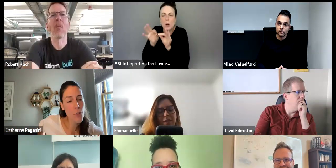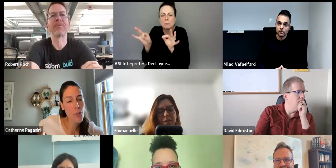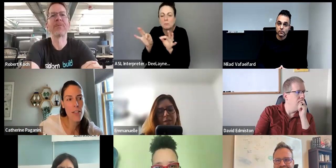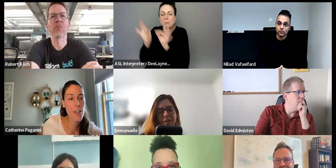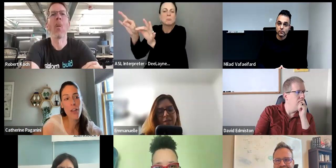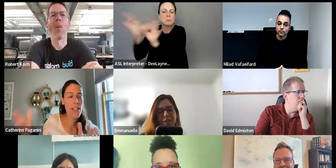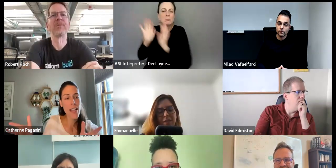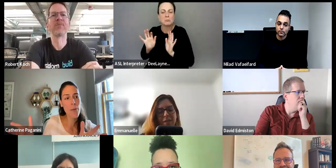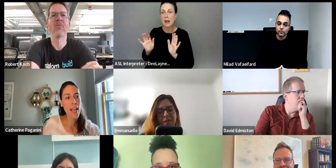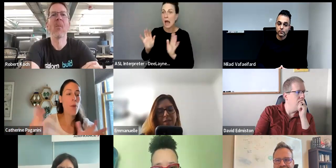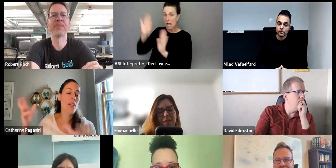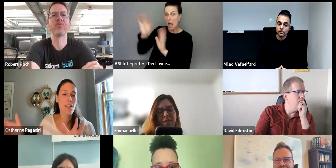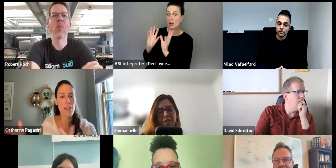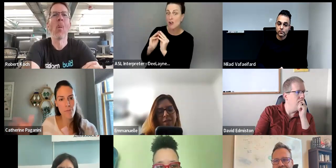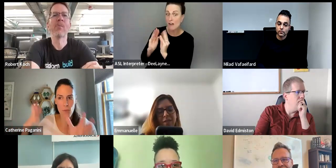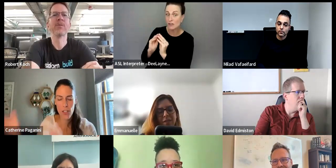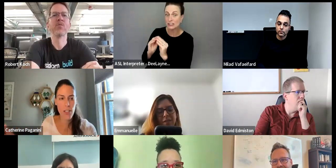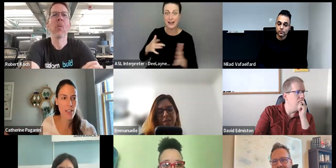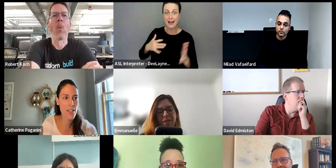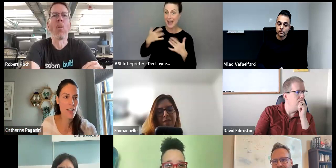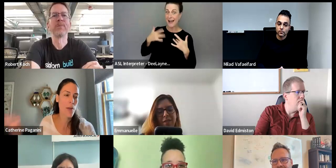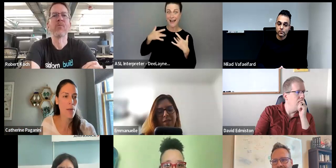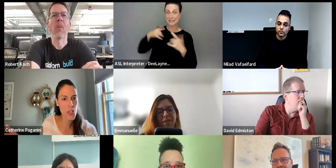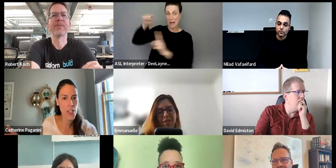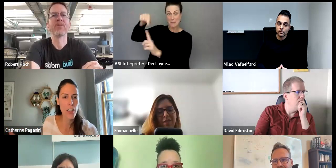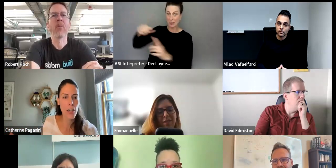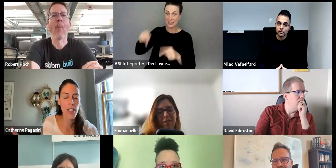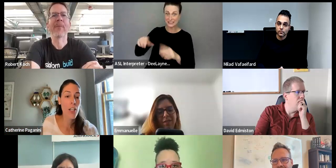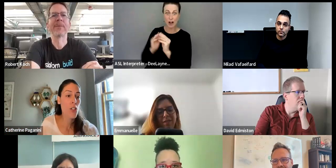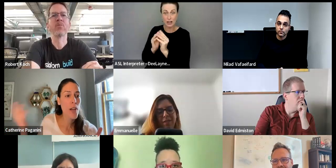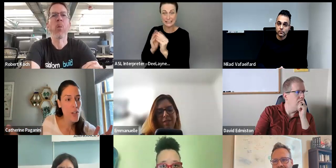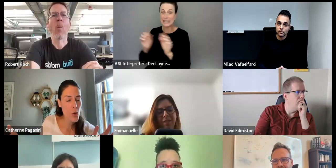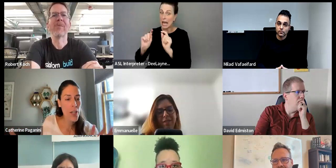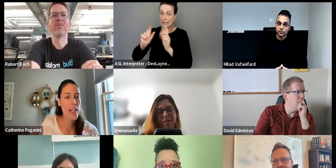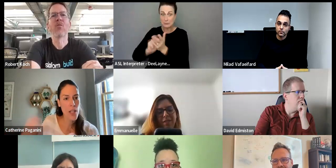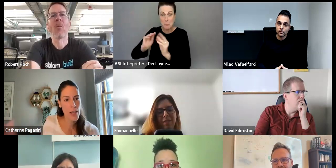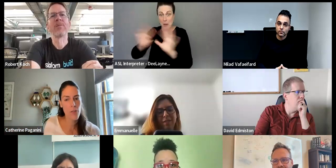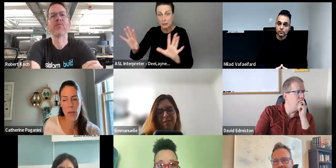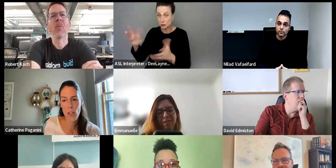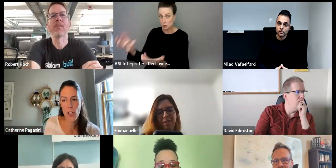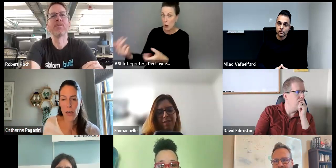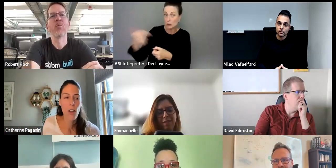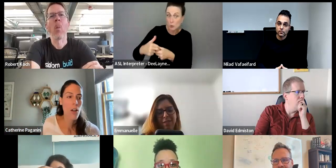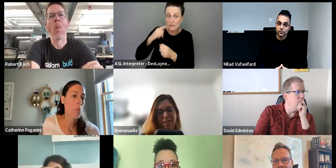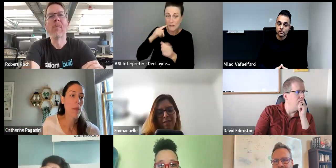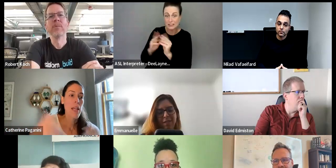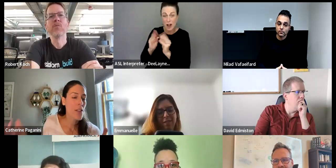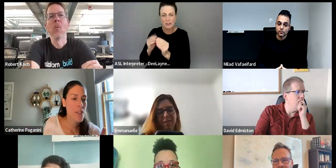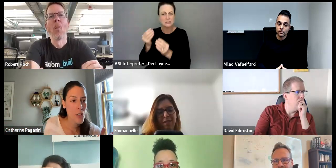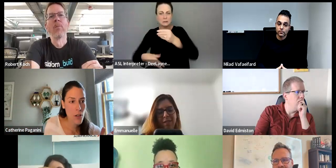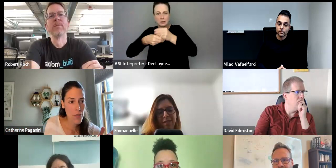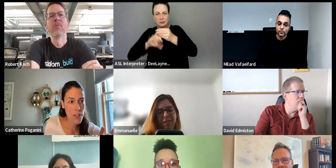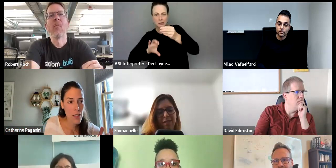for conferences, like share the excitement. Hey, we did this, it's published here. Do you want to join? And with the